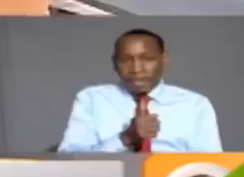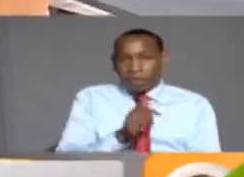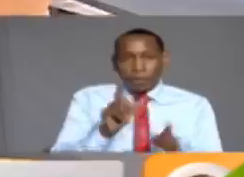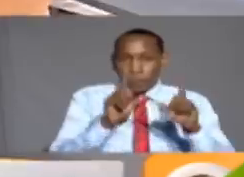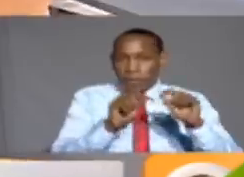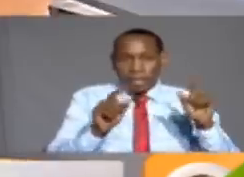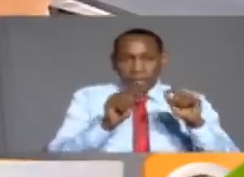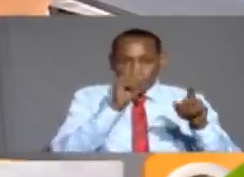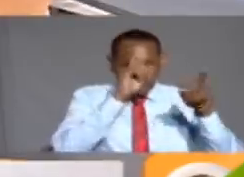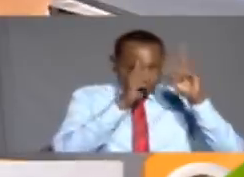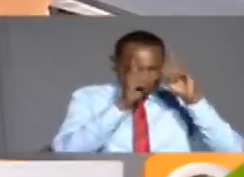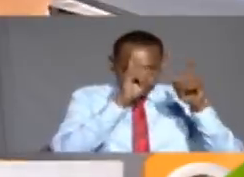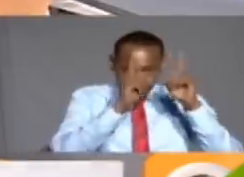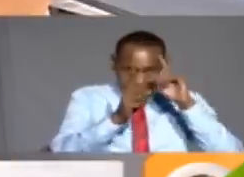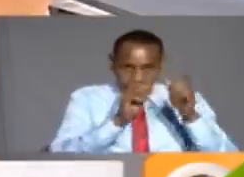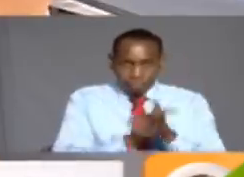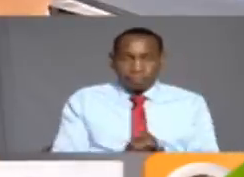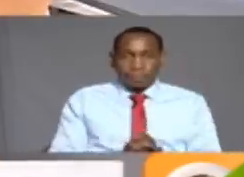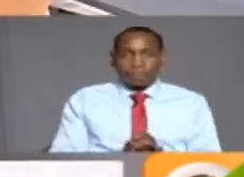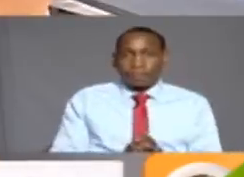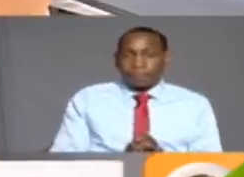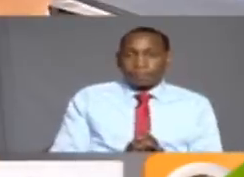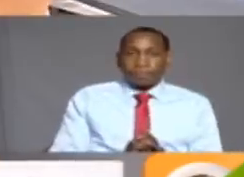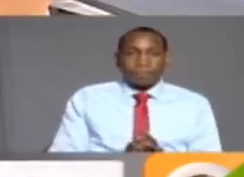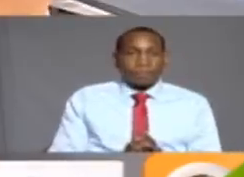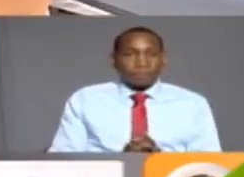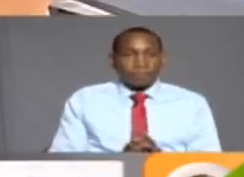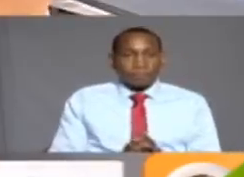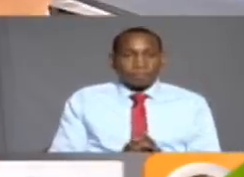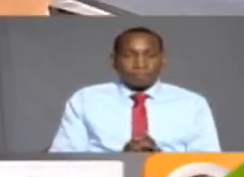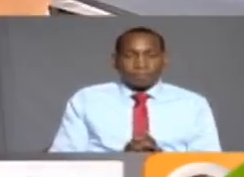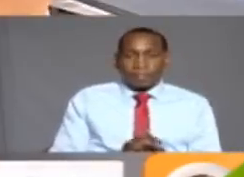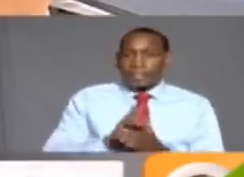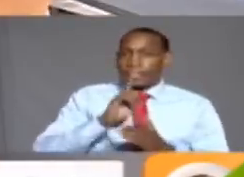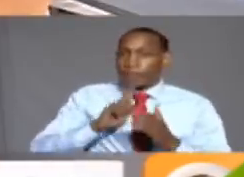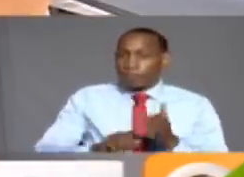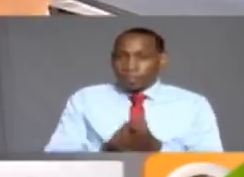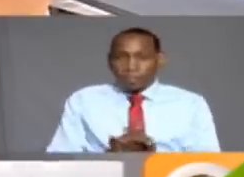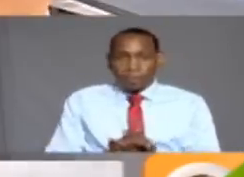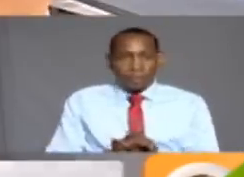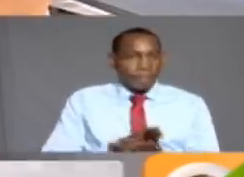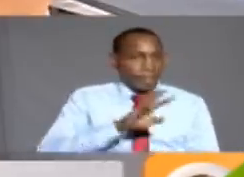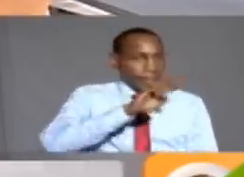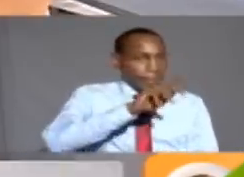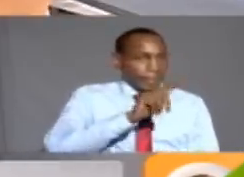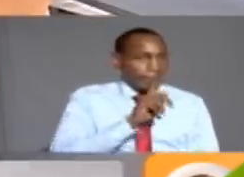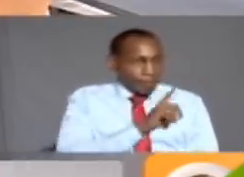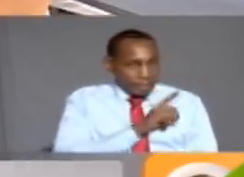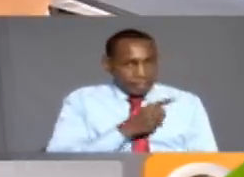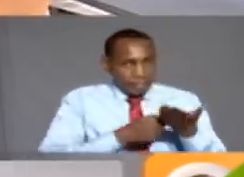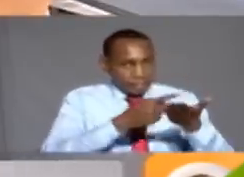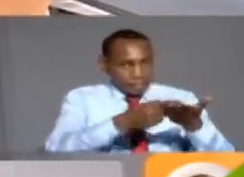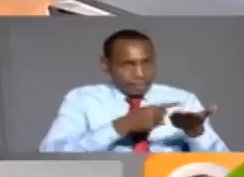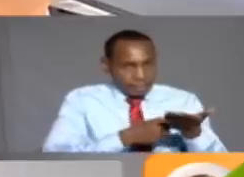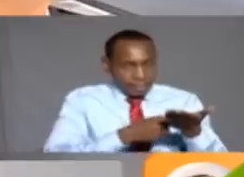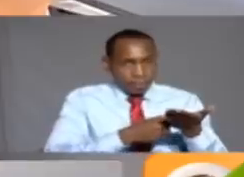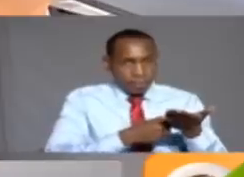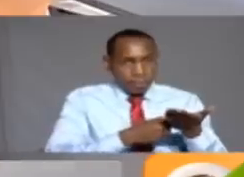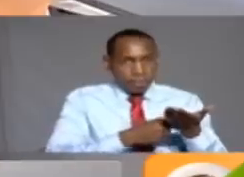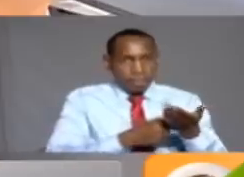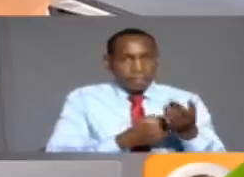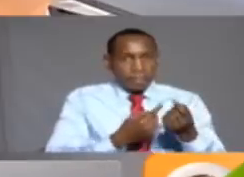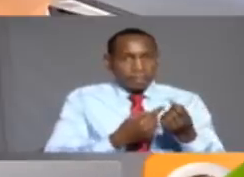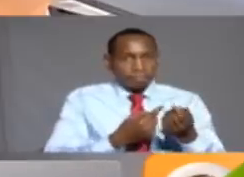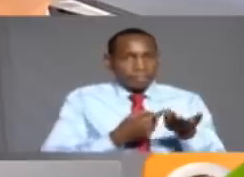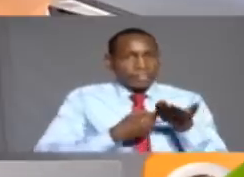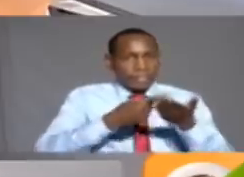that. That's because me, I haven't had, and I'm with them a lot more times than you are. So, and I haven't had them saying anything like that. Okay, Moses will finish this up and I'll give you a round to just talk about the